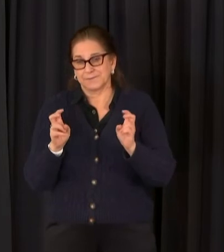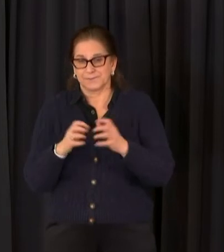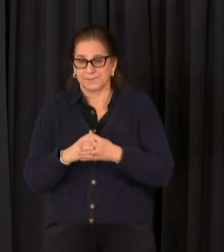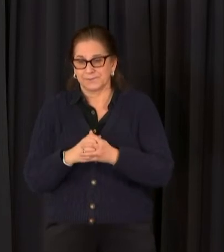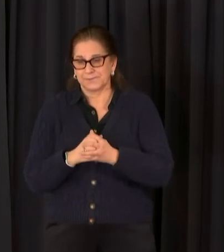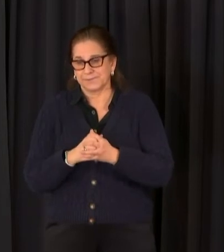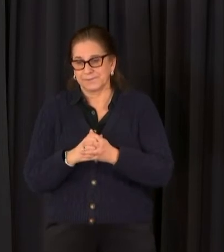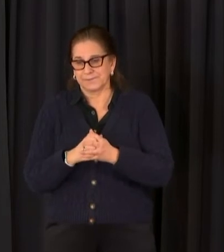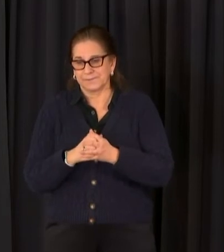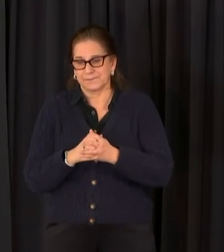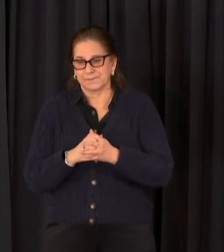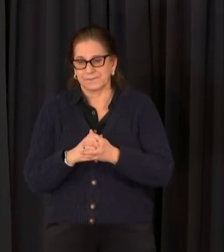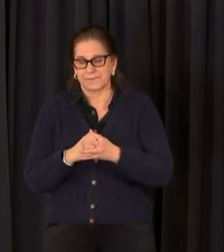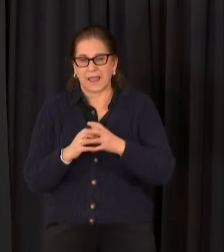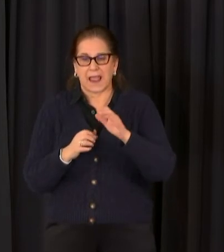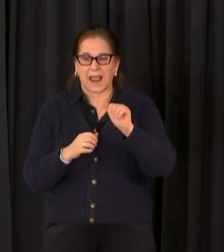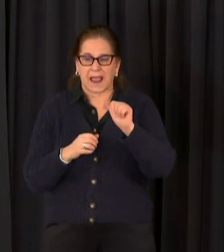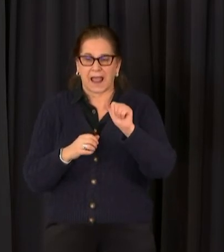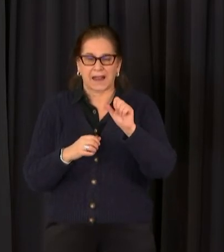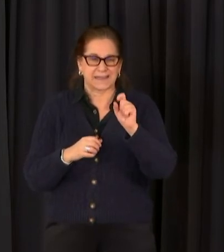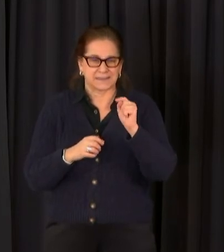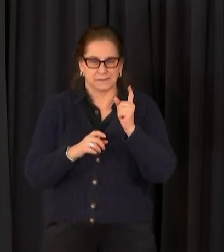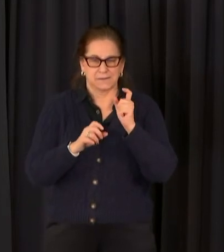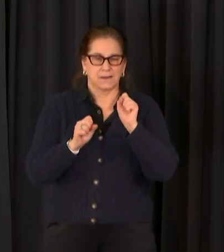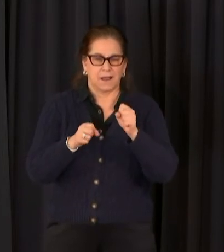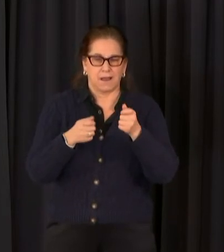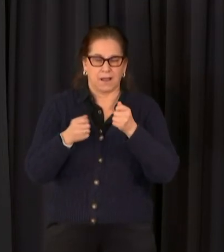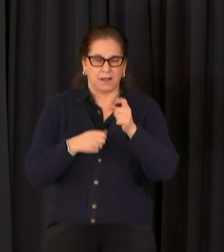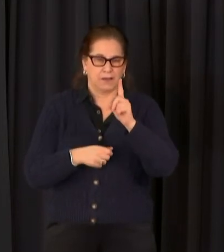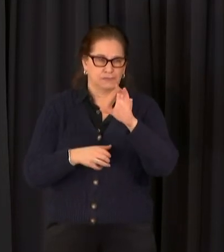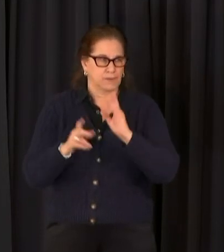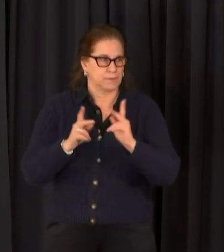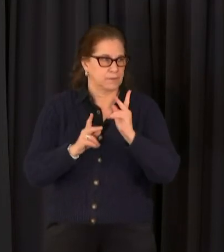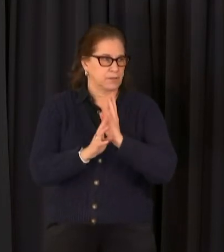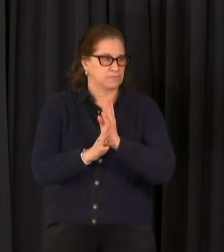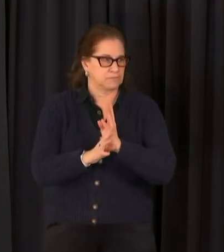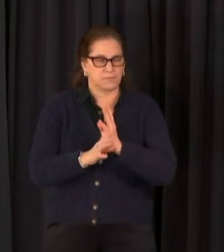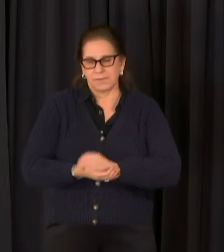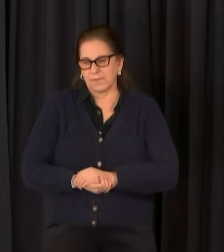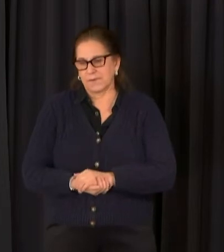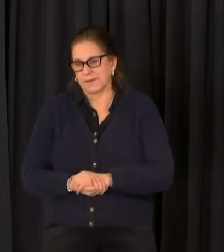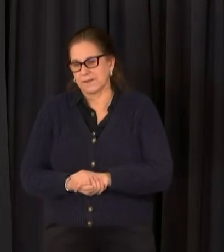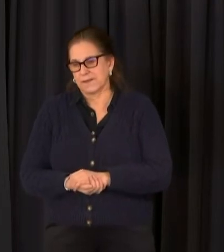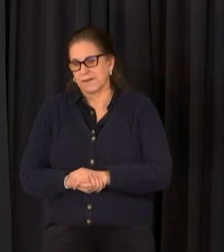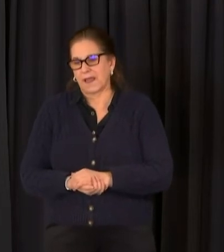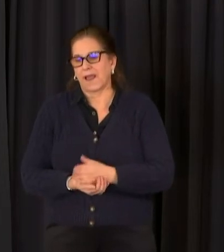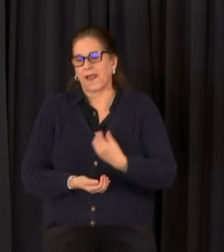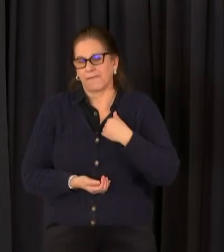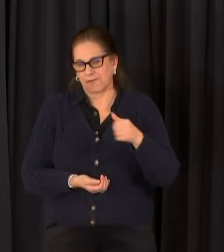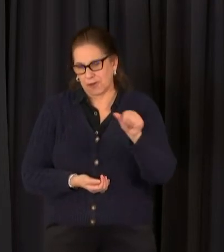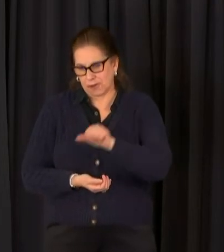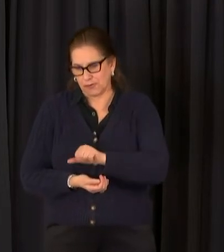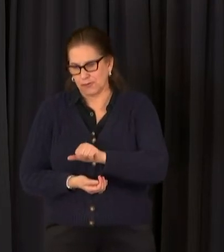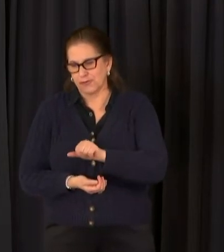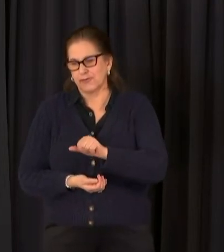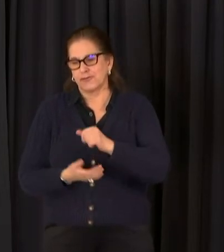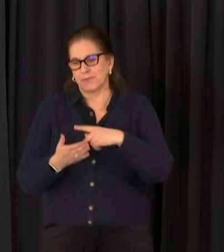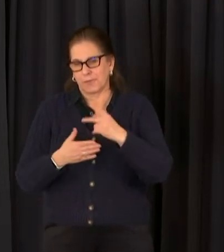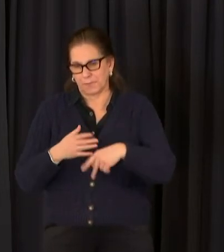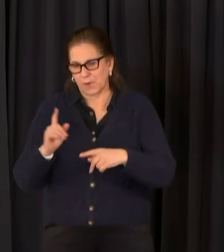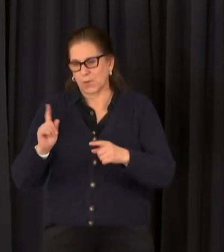at least 100 people are going to be vaccinated on that given day. And then there's also some technology requirements on the behalf of the